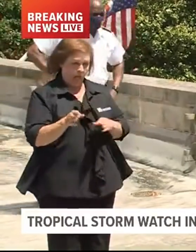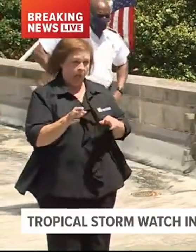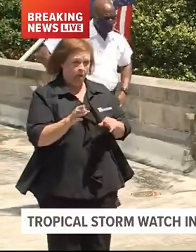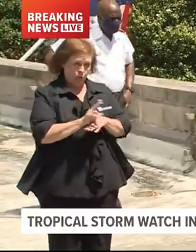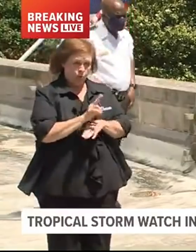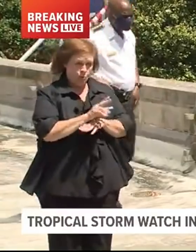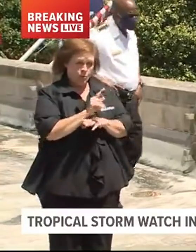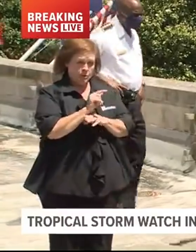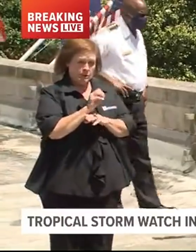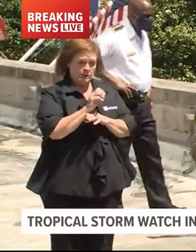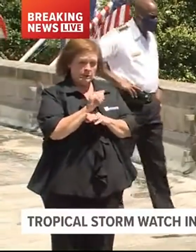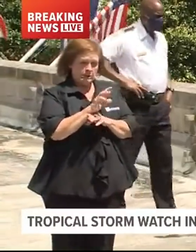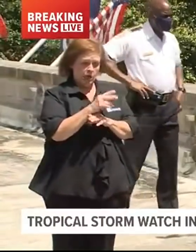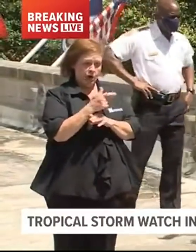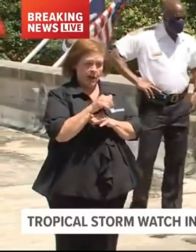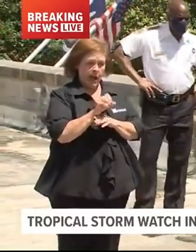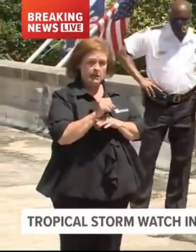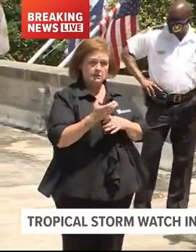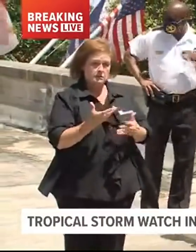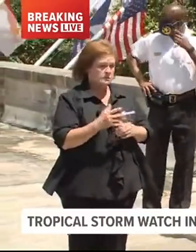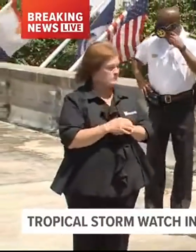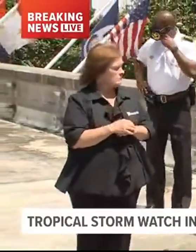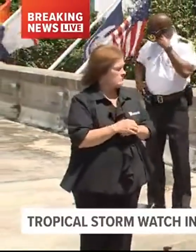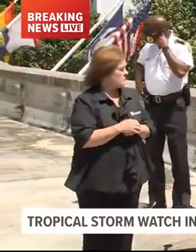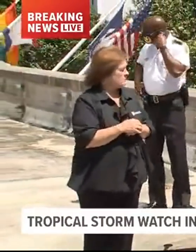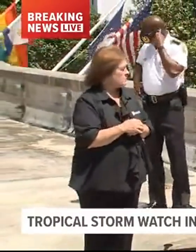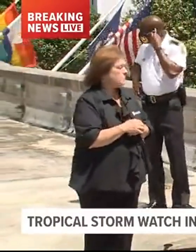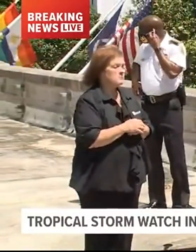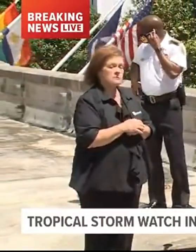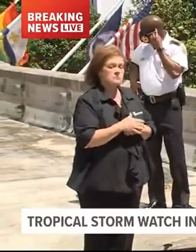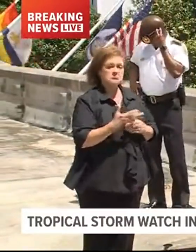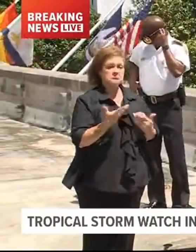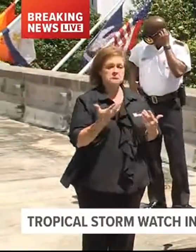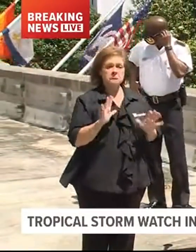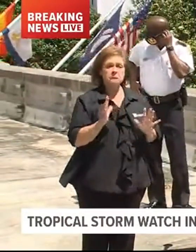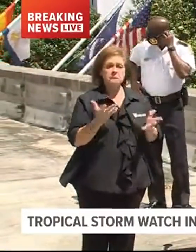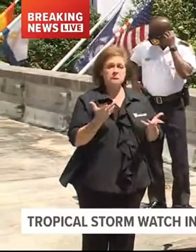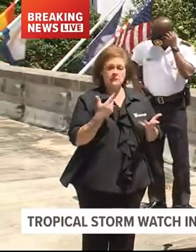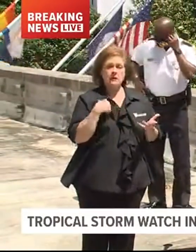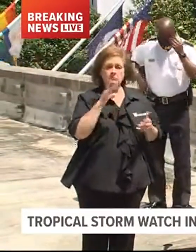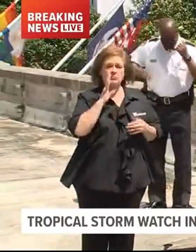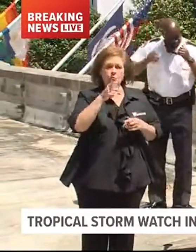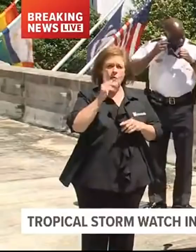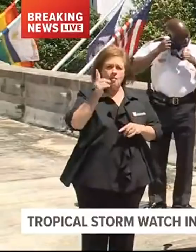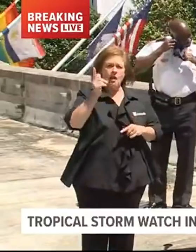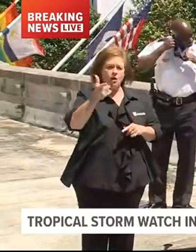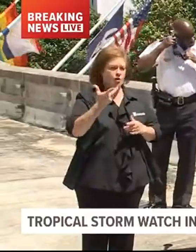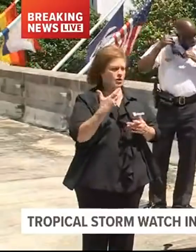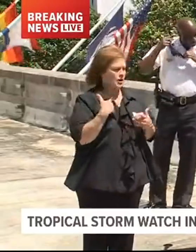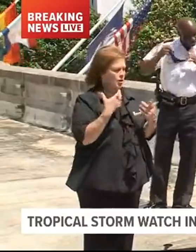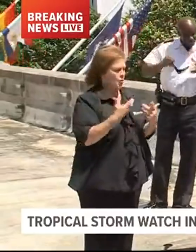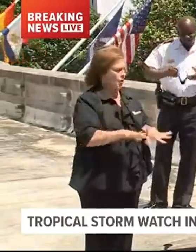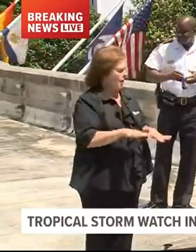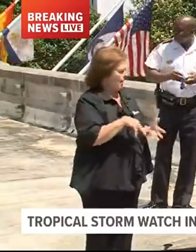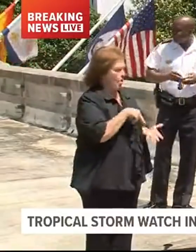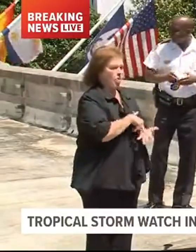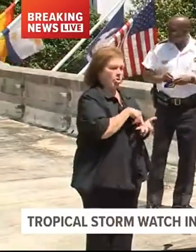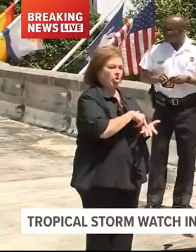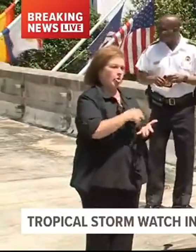mm-hmm. Yeah, okay, so we're good, unless you all wanna hang out, but I don't want you to stand in sun longer than you have